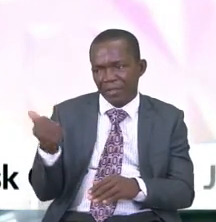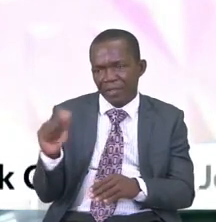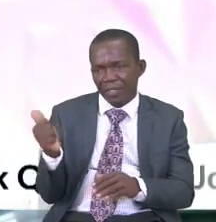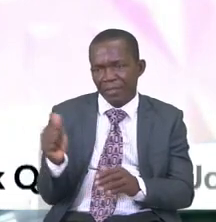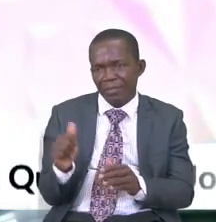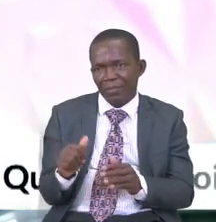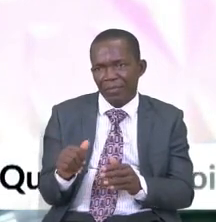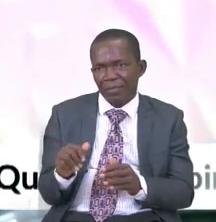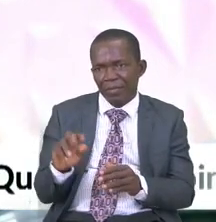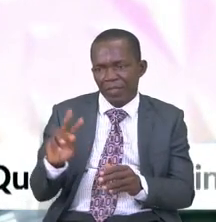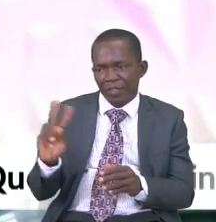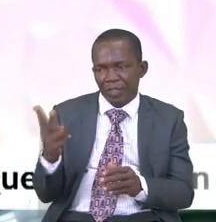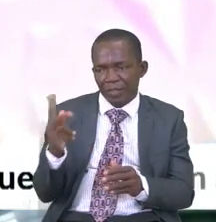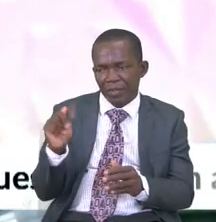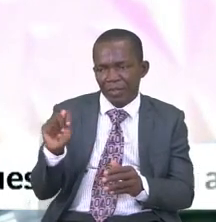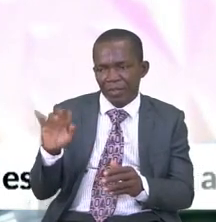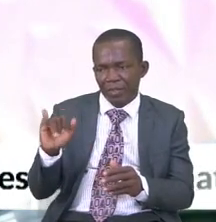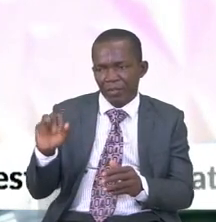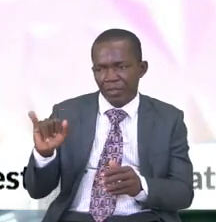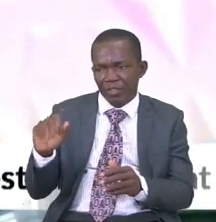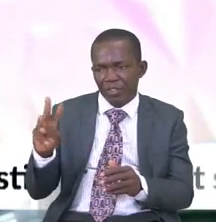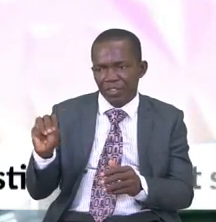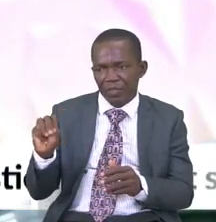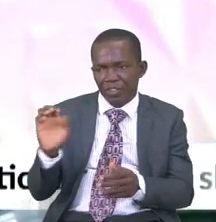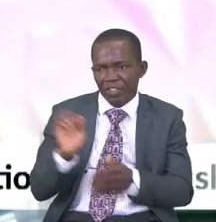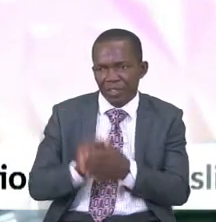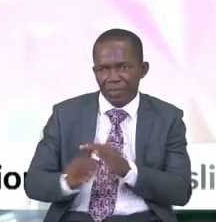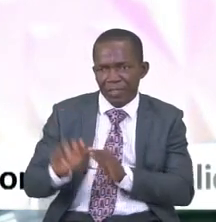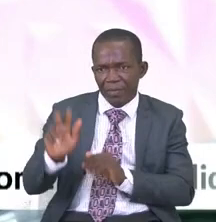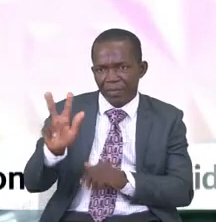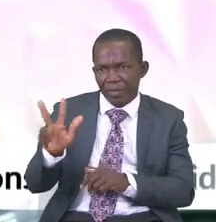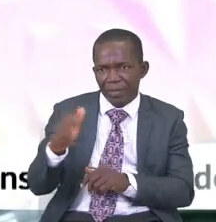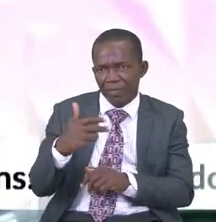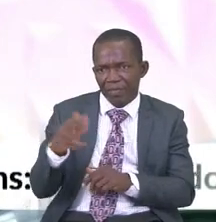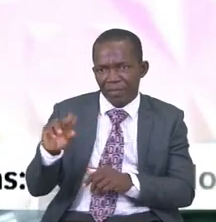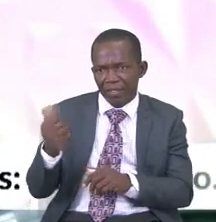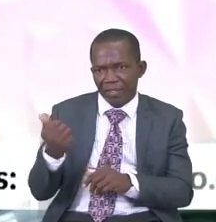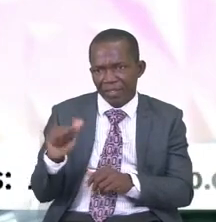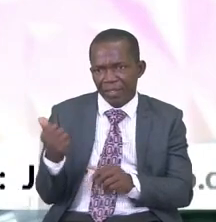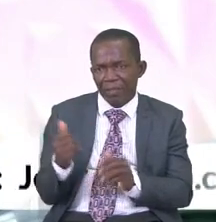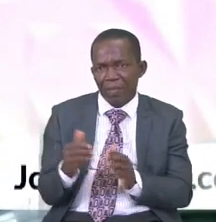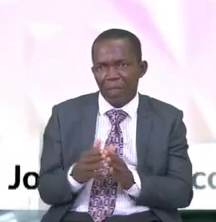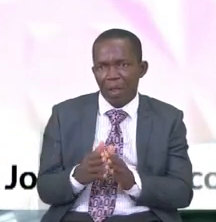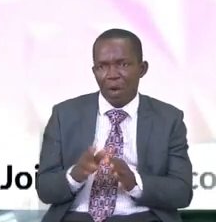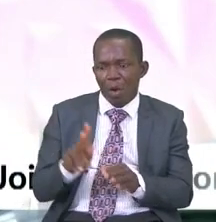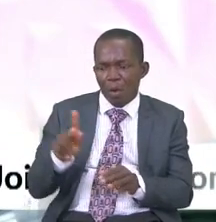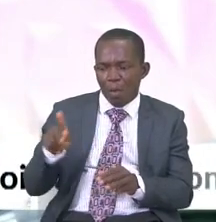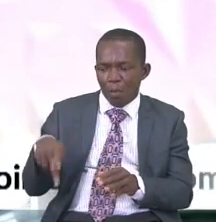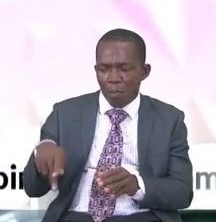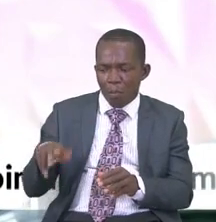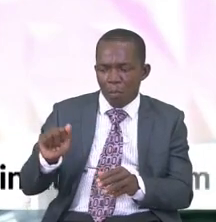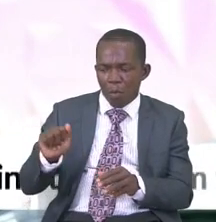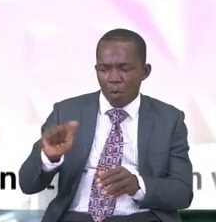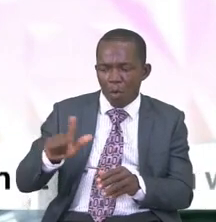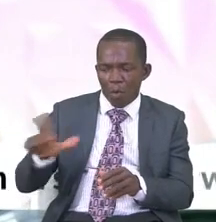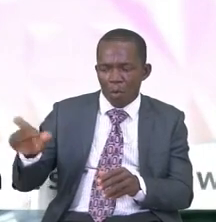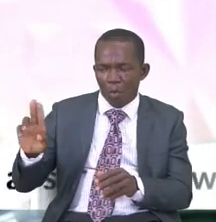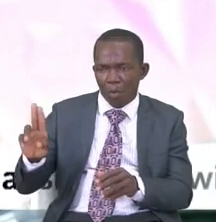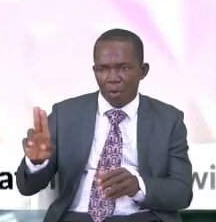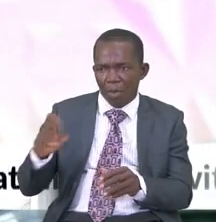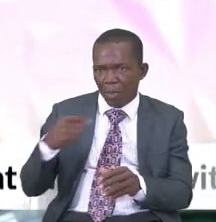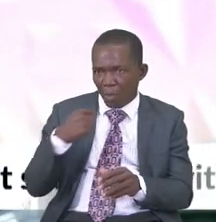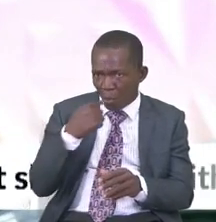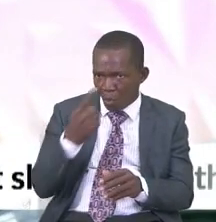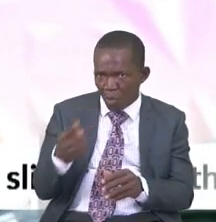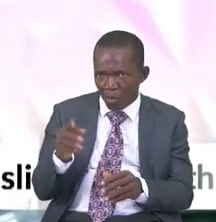2 Timothy chapter 3. And we're reading from Paul the apostle was telling Timothy to look